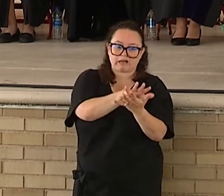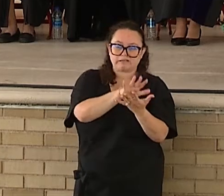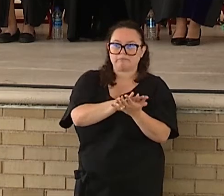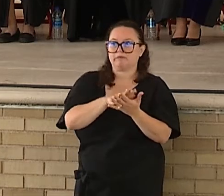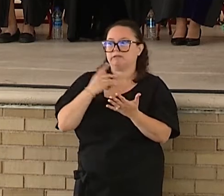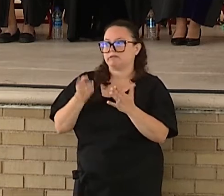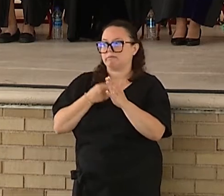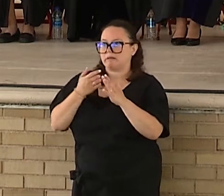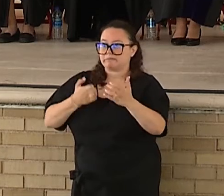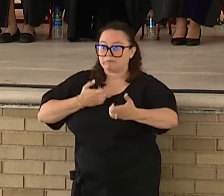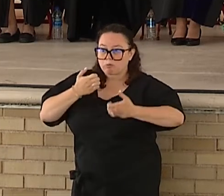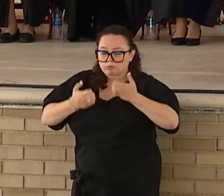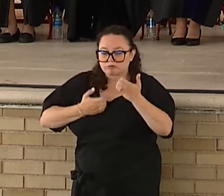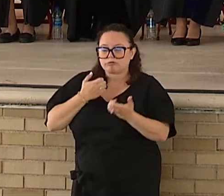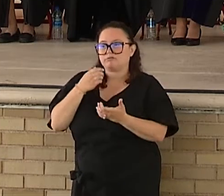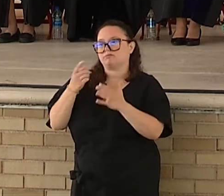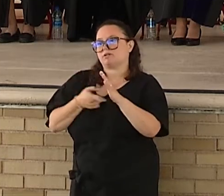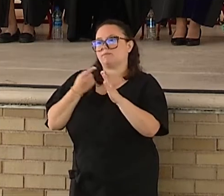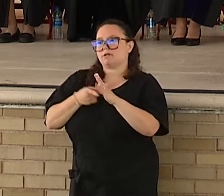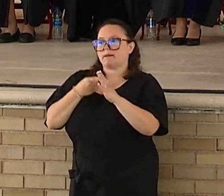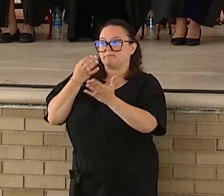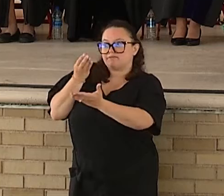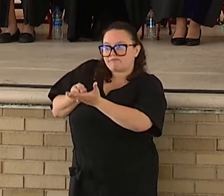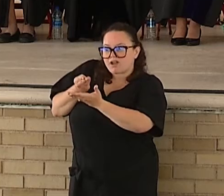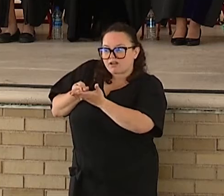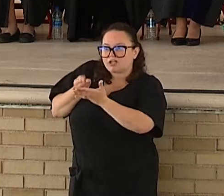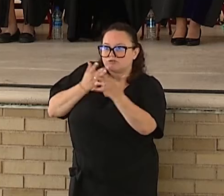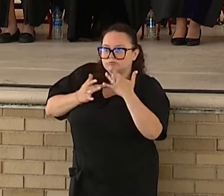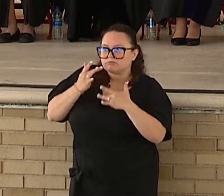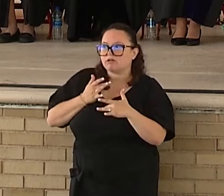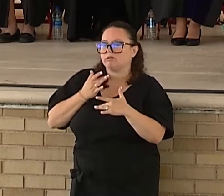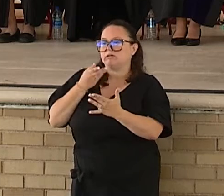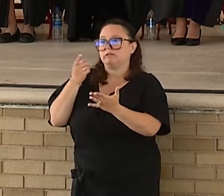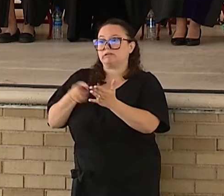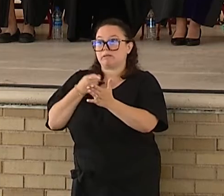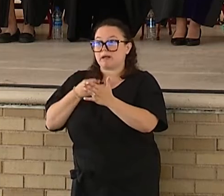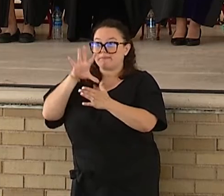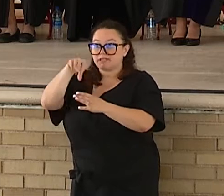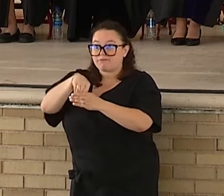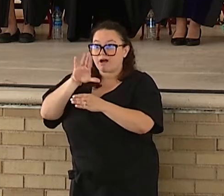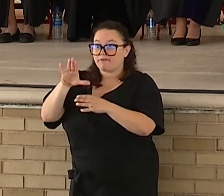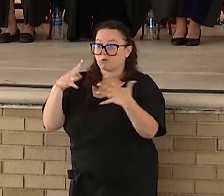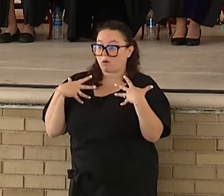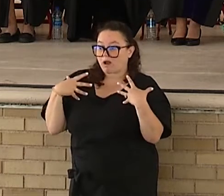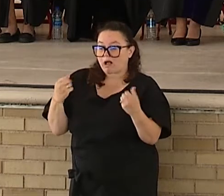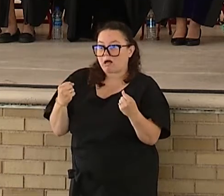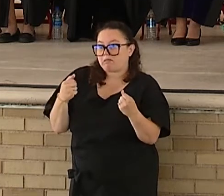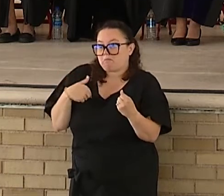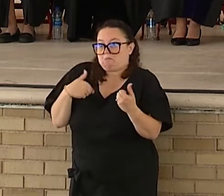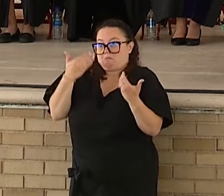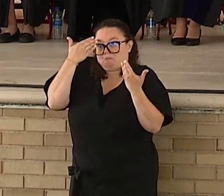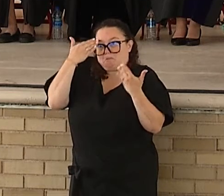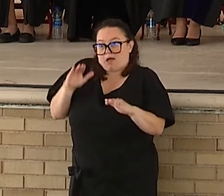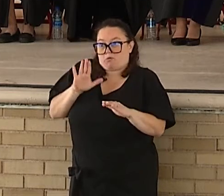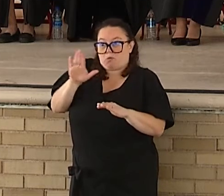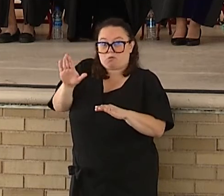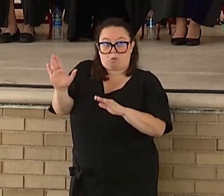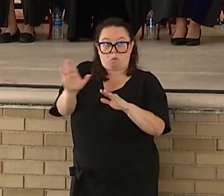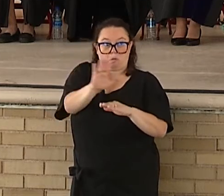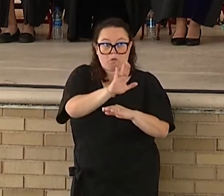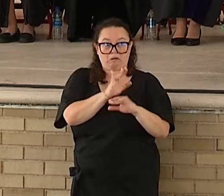emotional, some of them financial, some of them involving your personal health. I don't know the particulars. Most people will never